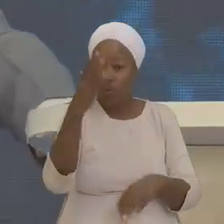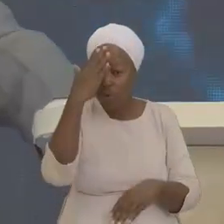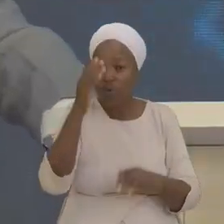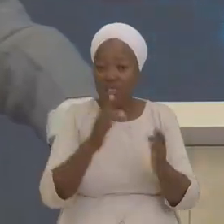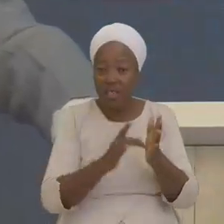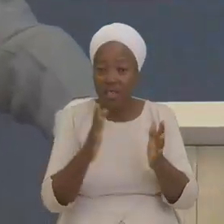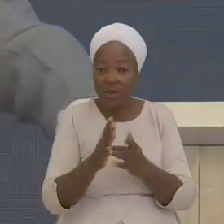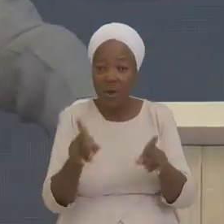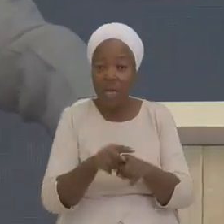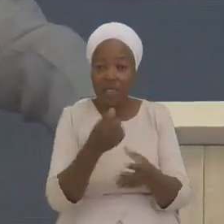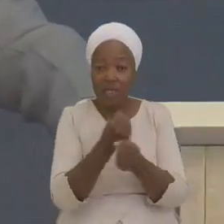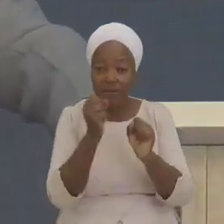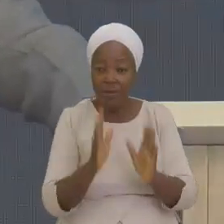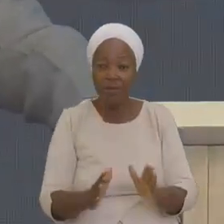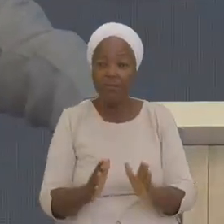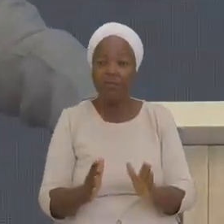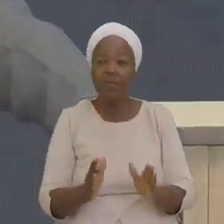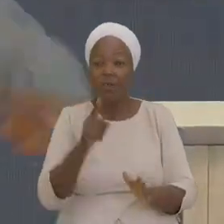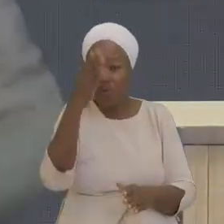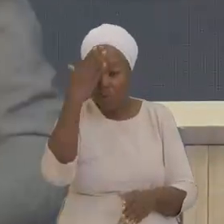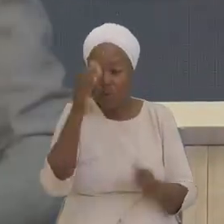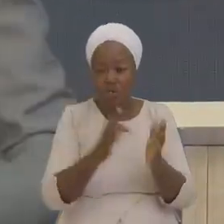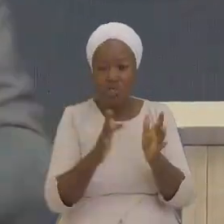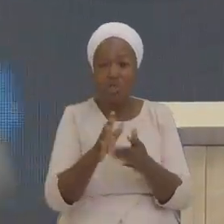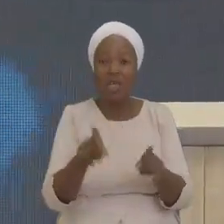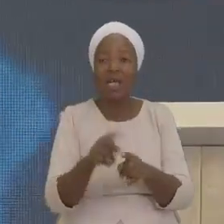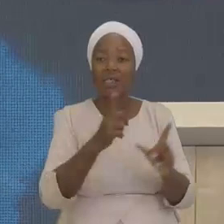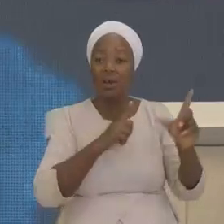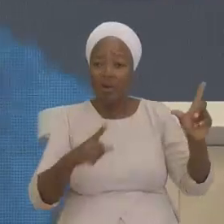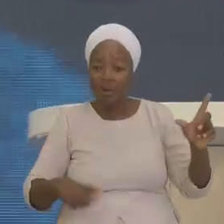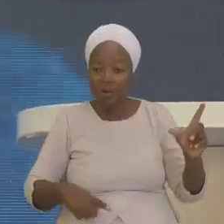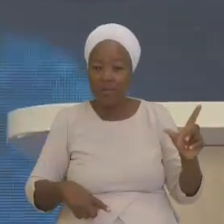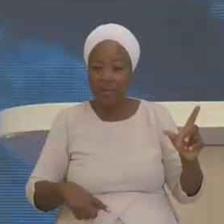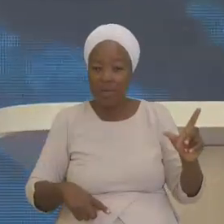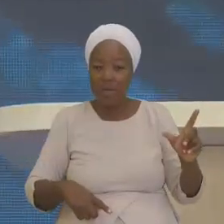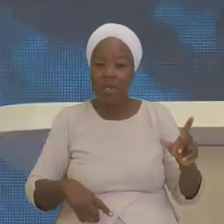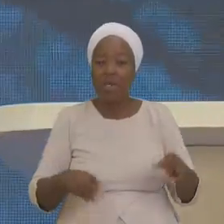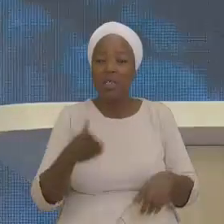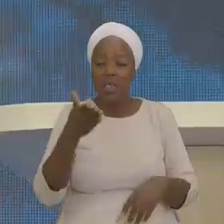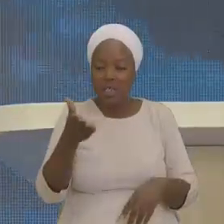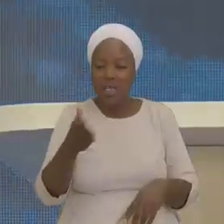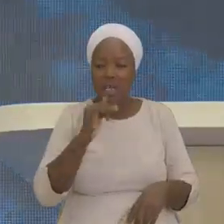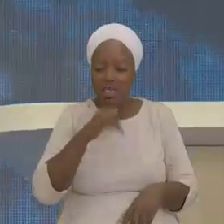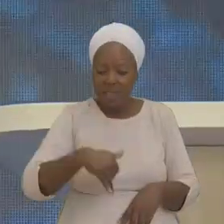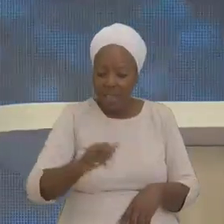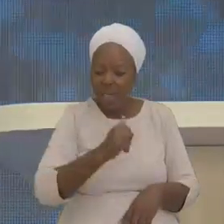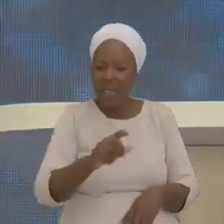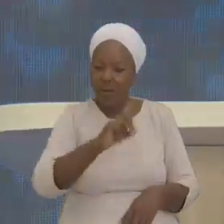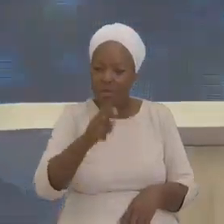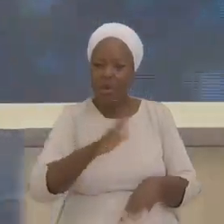as Savior. You know Jesus as Lord. There is still a question on your